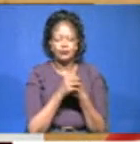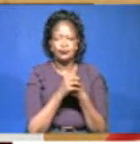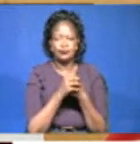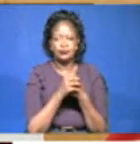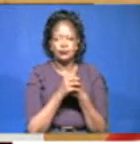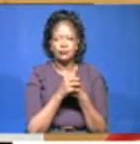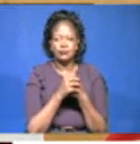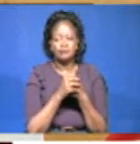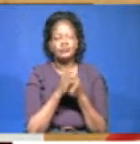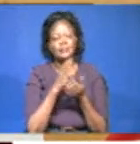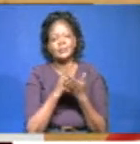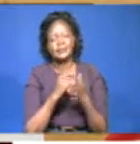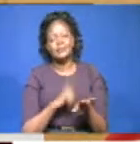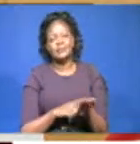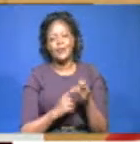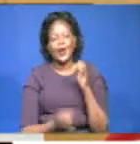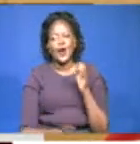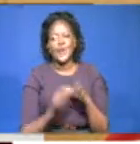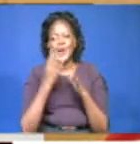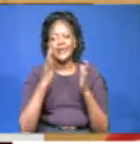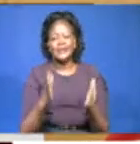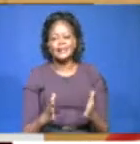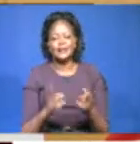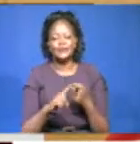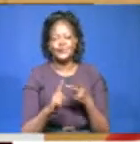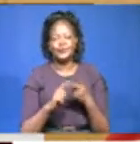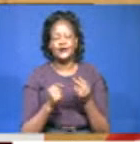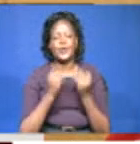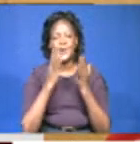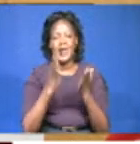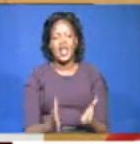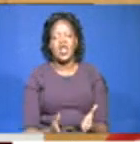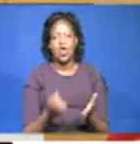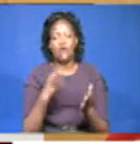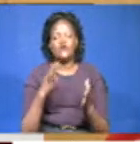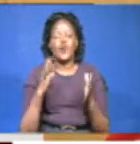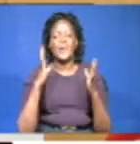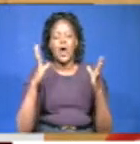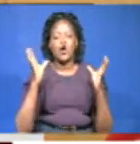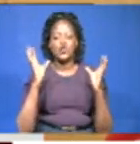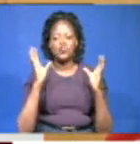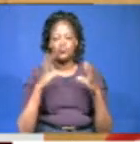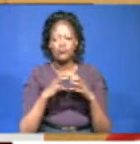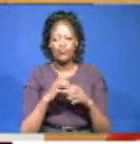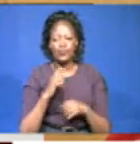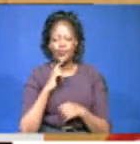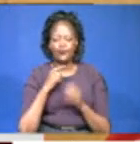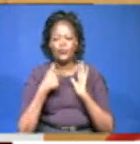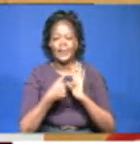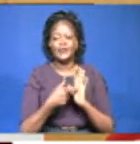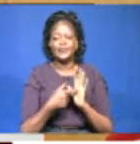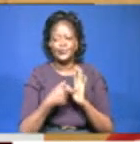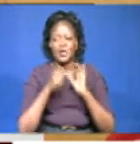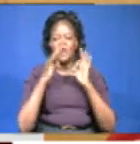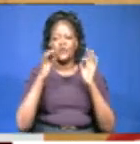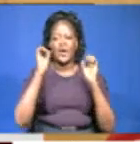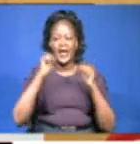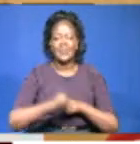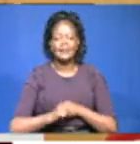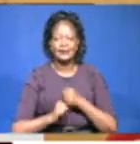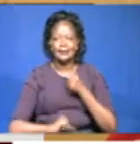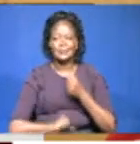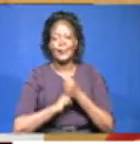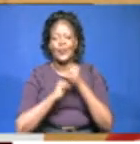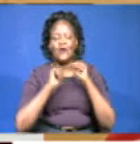are sometimes producers, suppliers of the big corporates. Say, for example, if we can support a